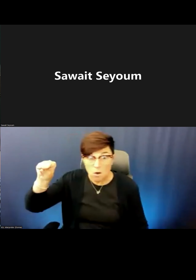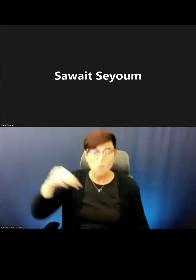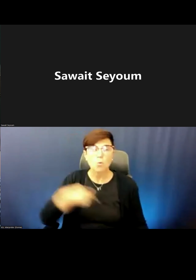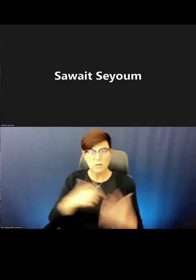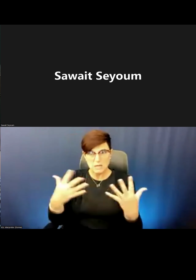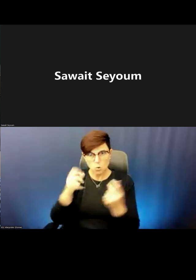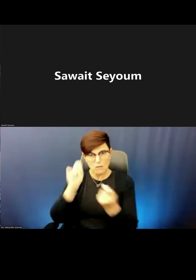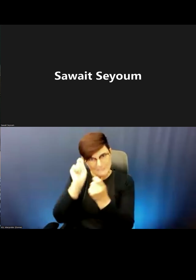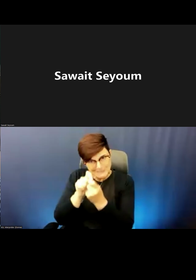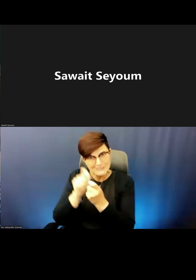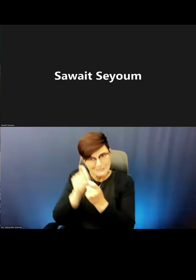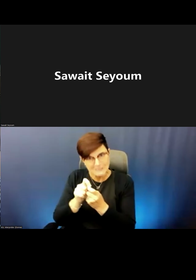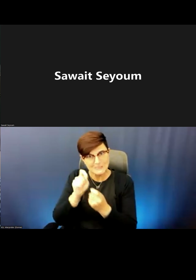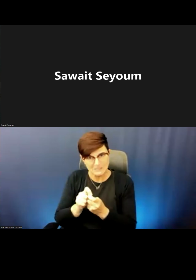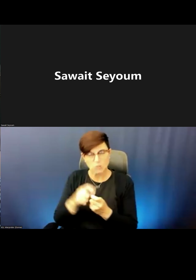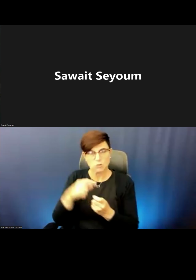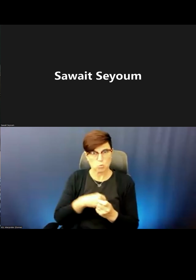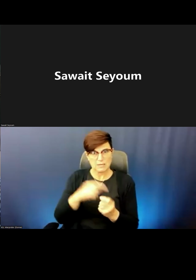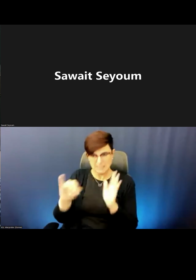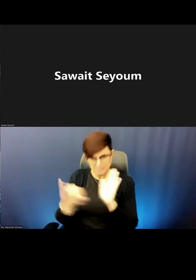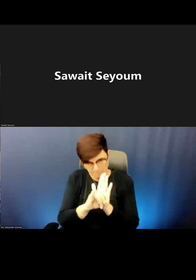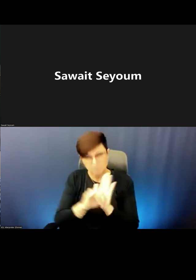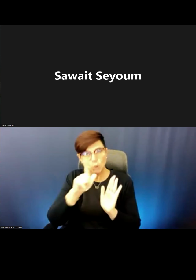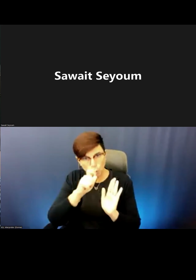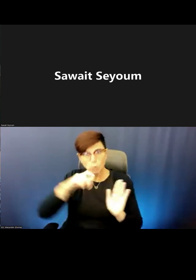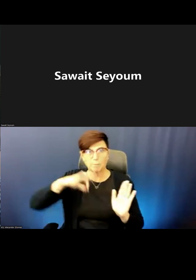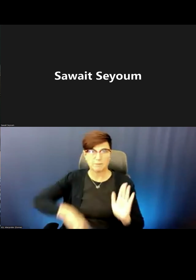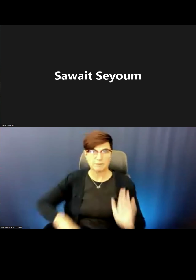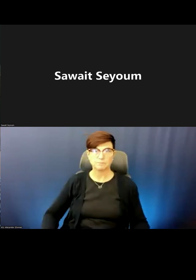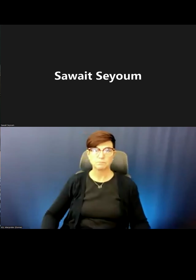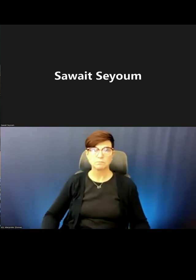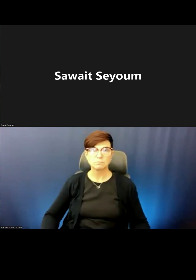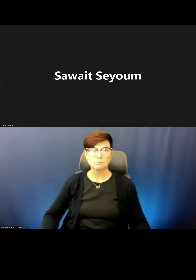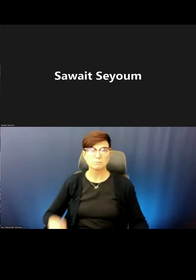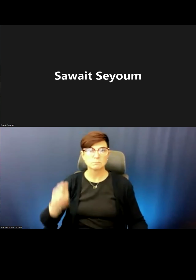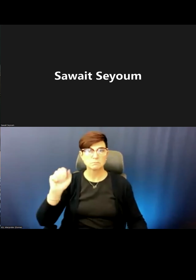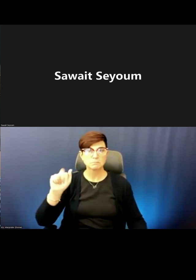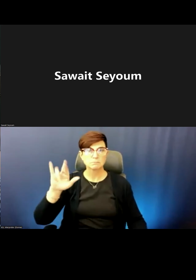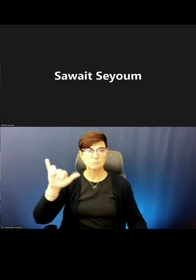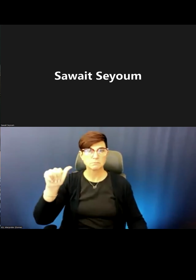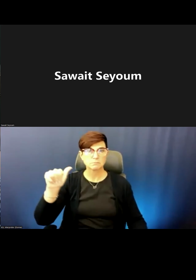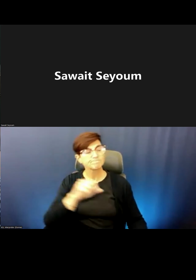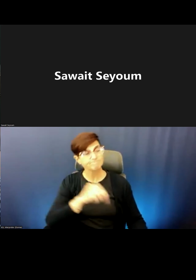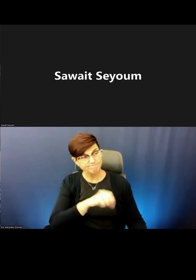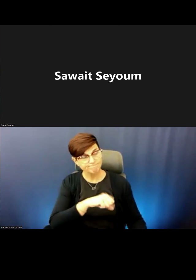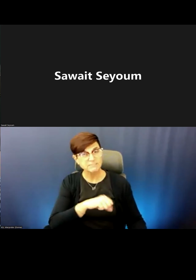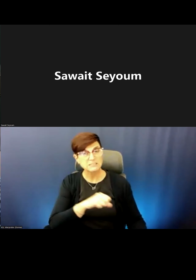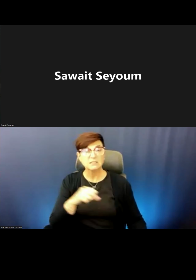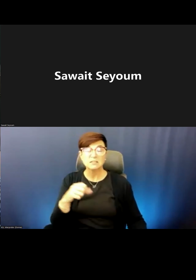That's great. Yeah, Debbie and I certainly want to turn to that as well. But I wanted to just ask, I mean, I think